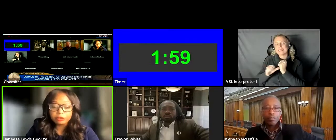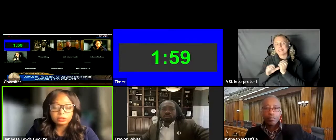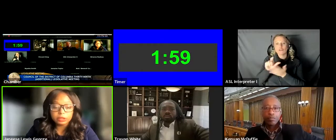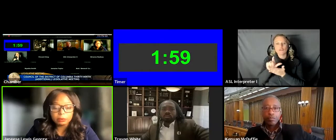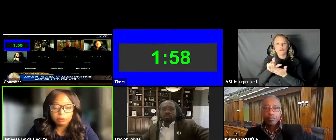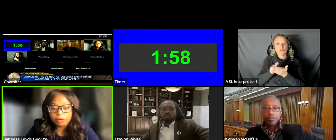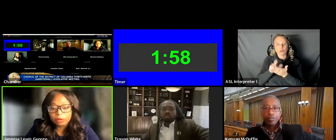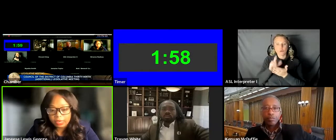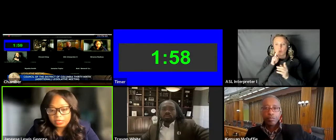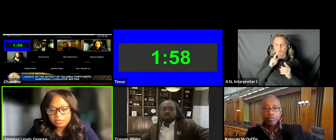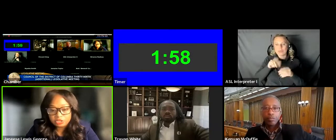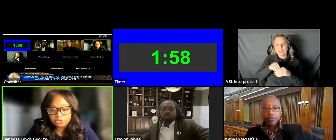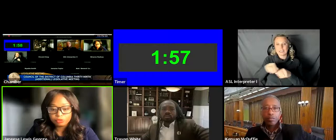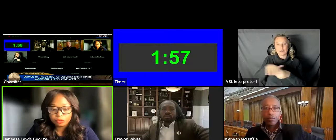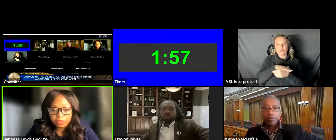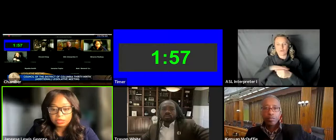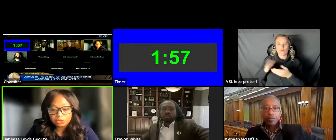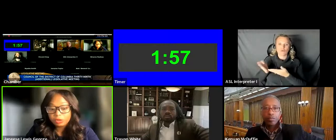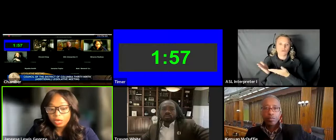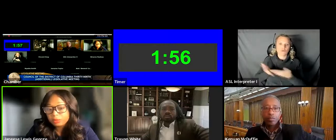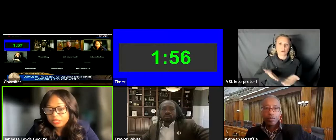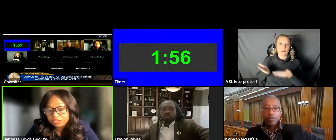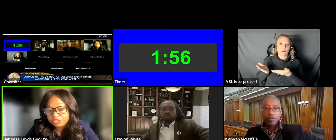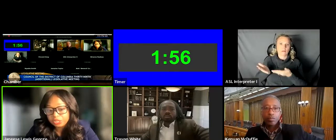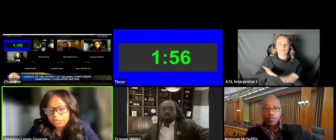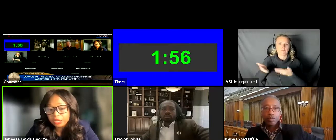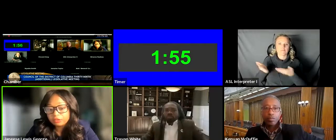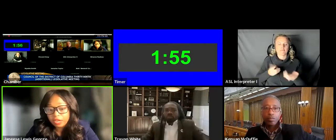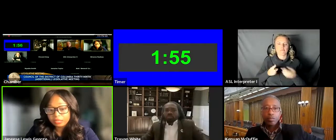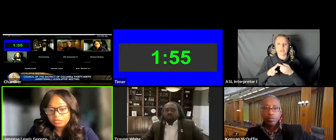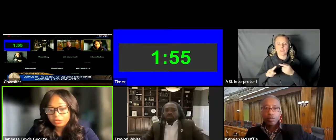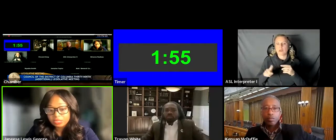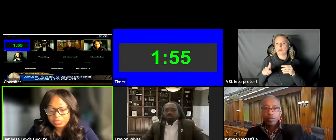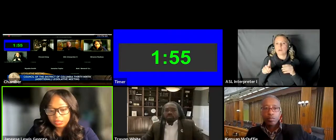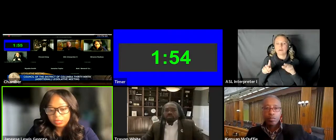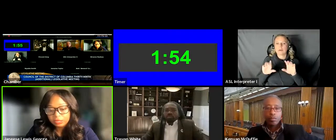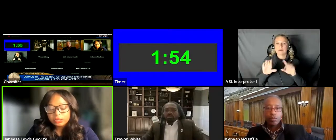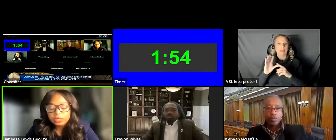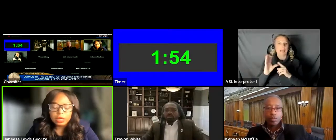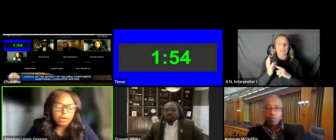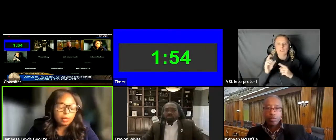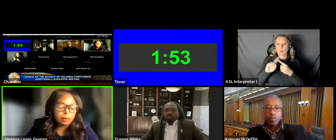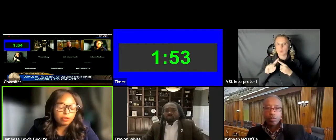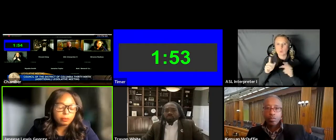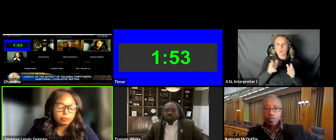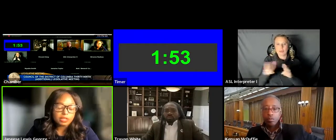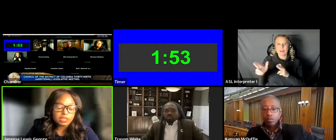who regularly brought cases related to gun possession and gun violence in our city,